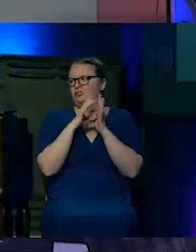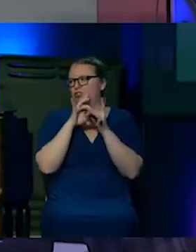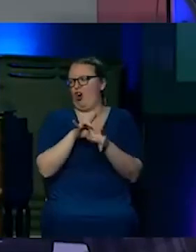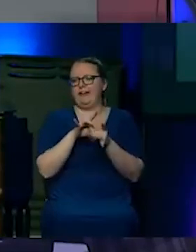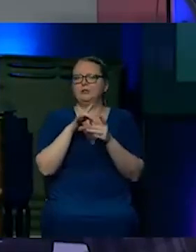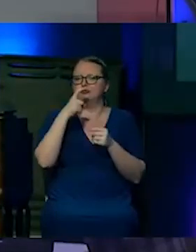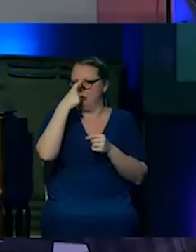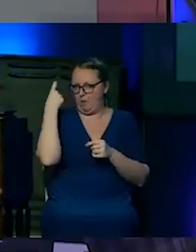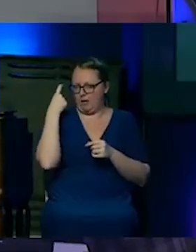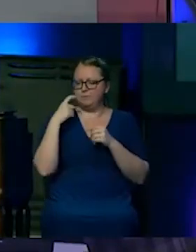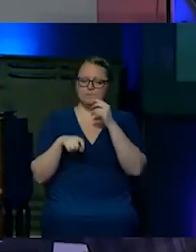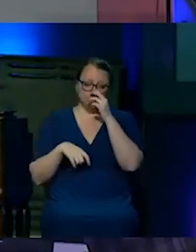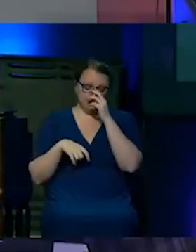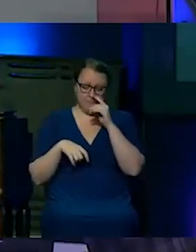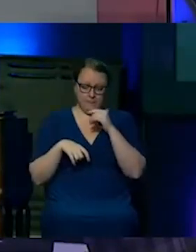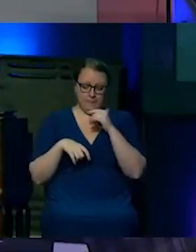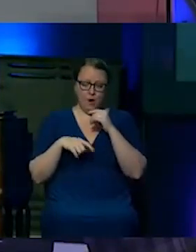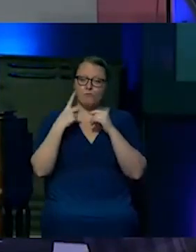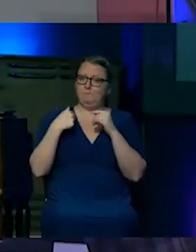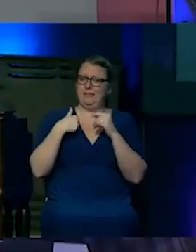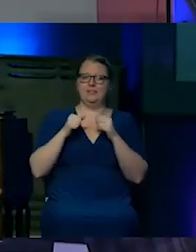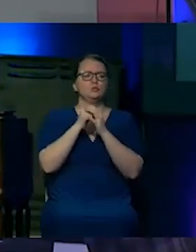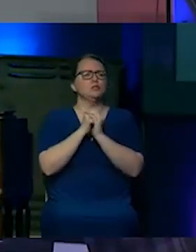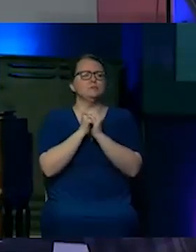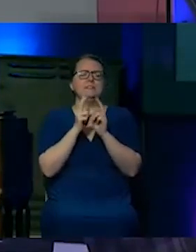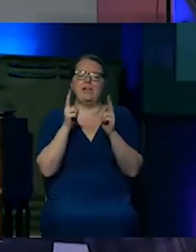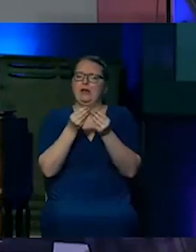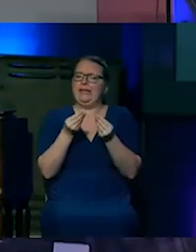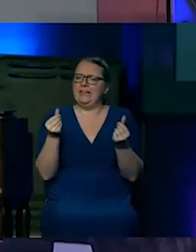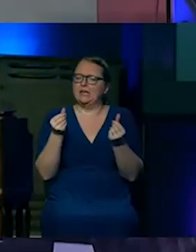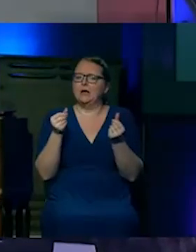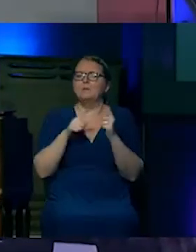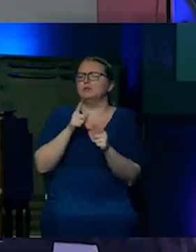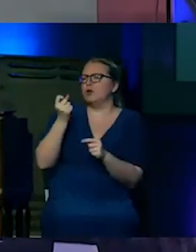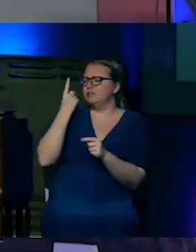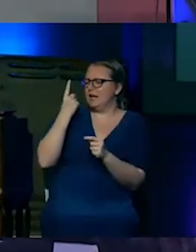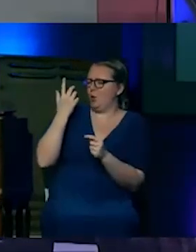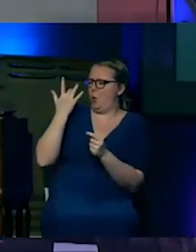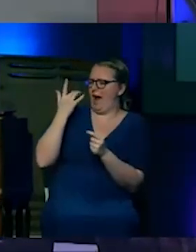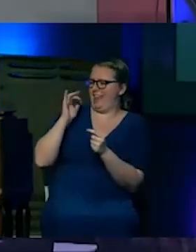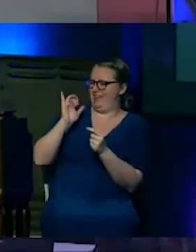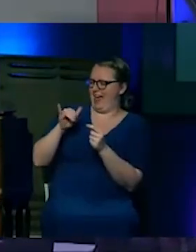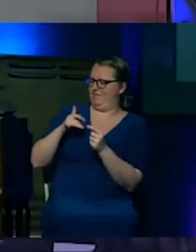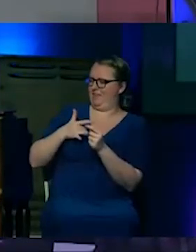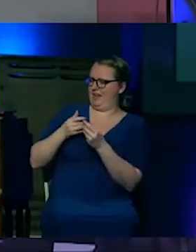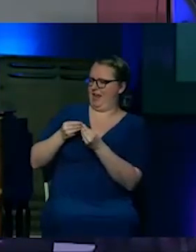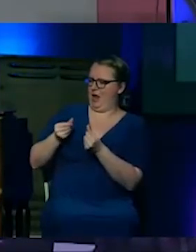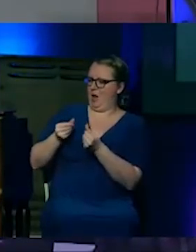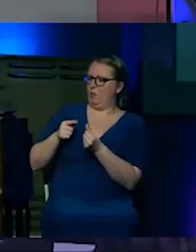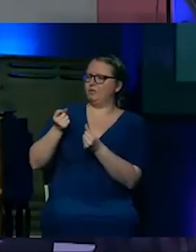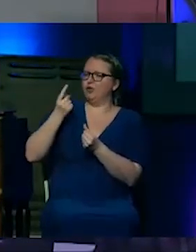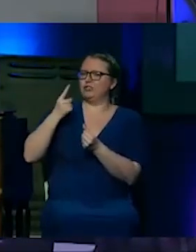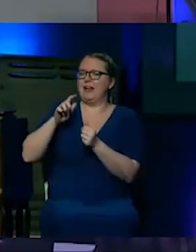right? For me, it was like, okay, this worship is really healing, but in order to understand why something is healing, we have to understand how the wound